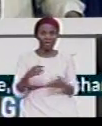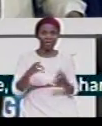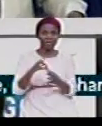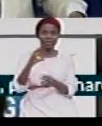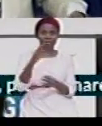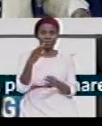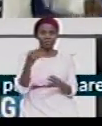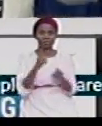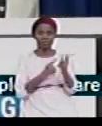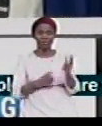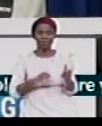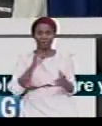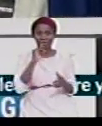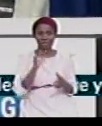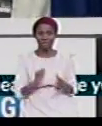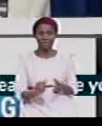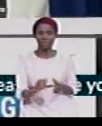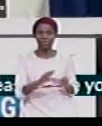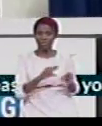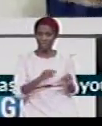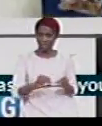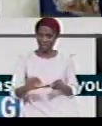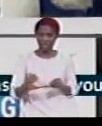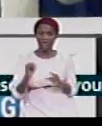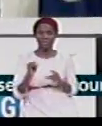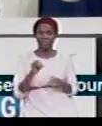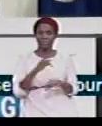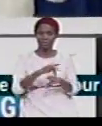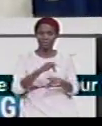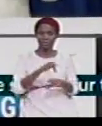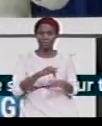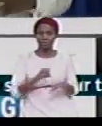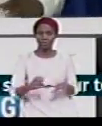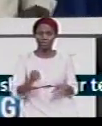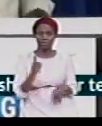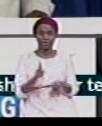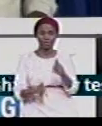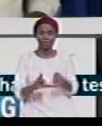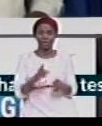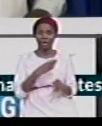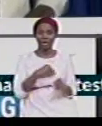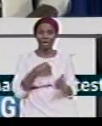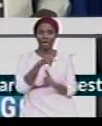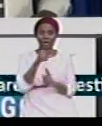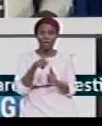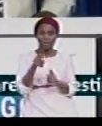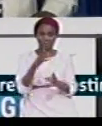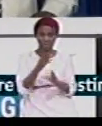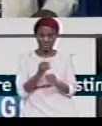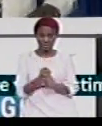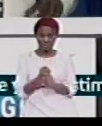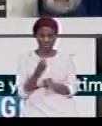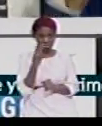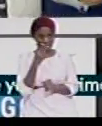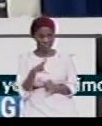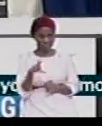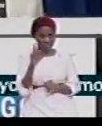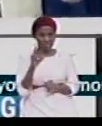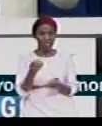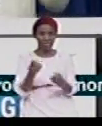God. He's still touching people. And when you say, you come forward and give your testimony.